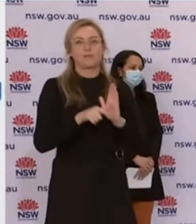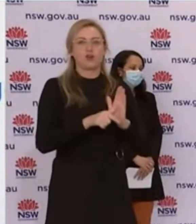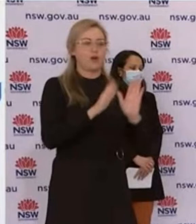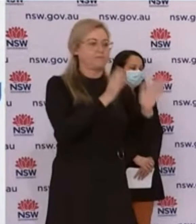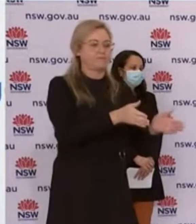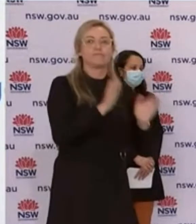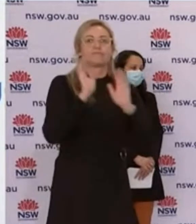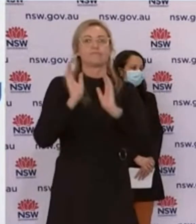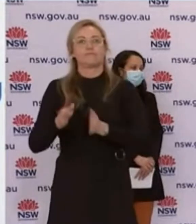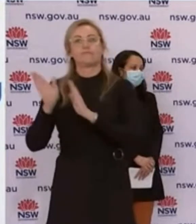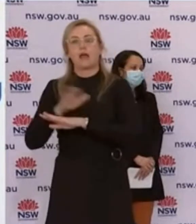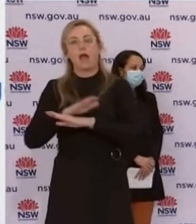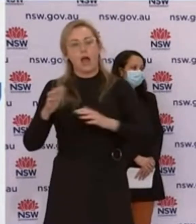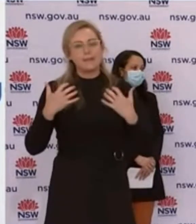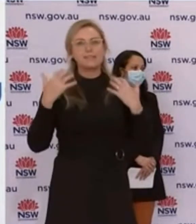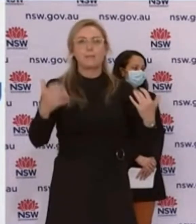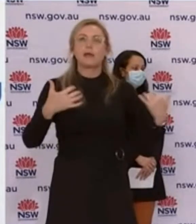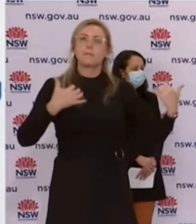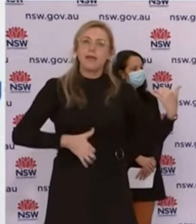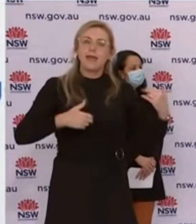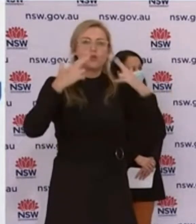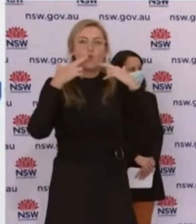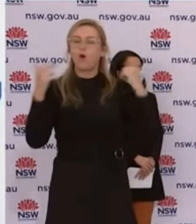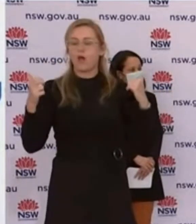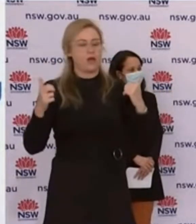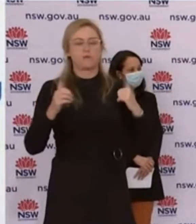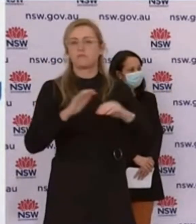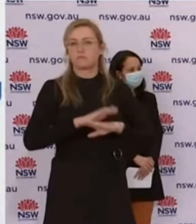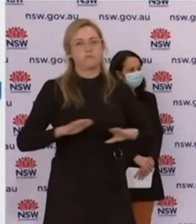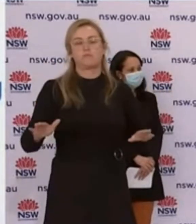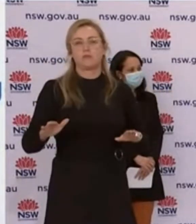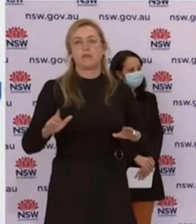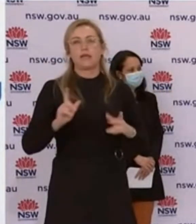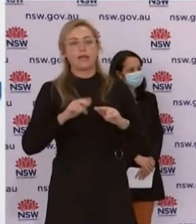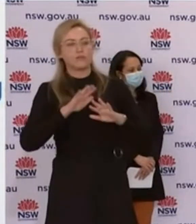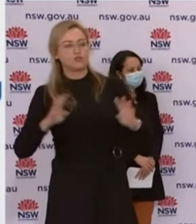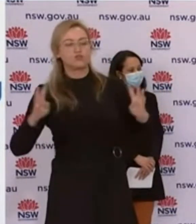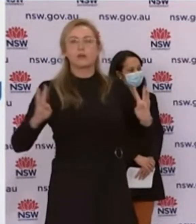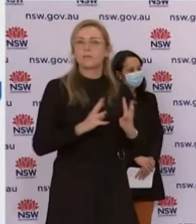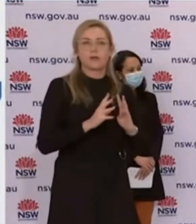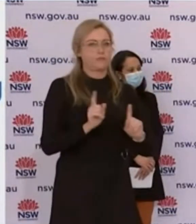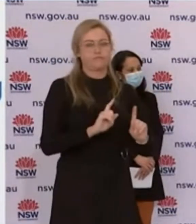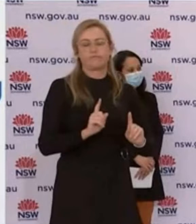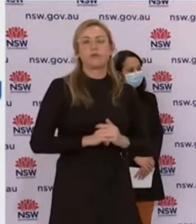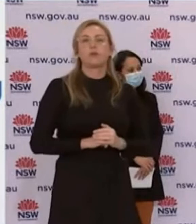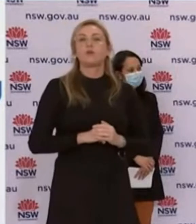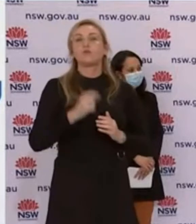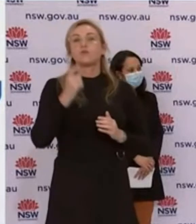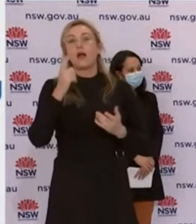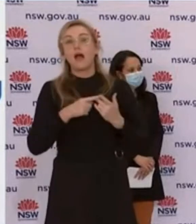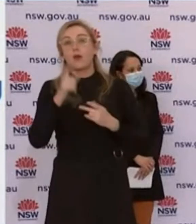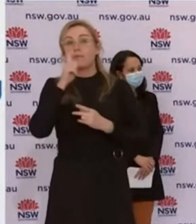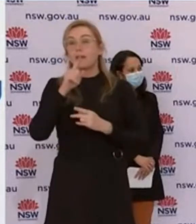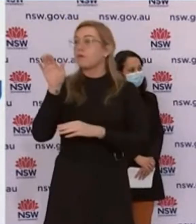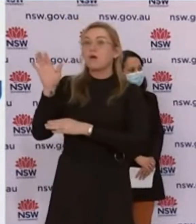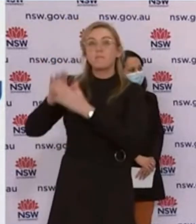cohorts, not having assemblies, band, choir, those sort of activities, again, where children might be gathering together. We won't have any